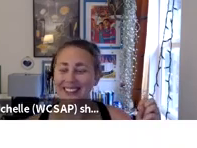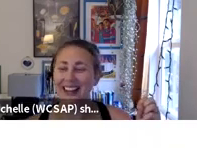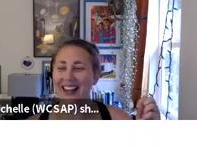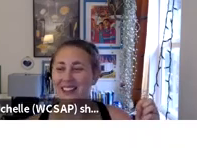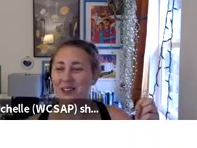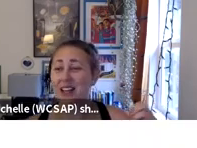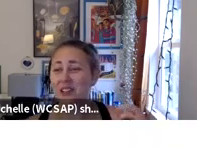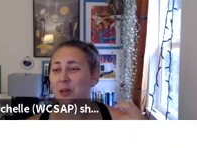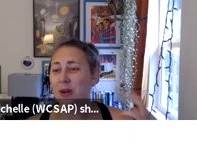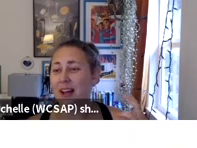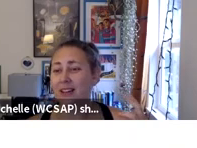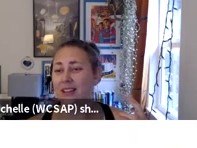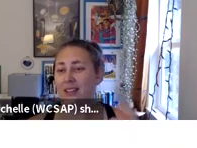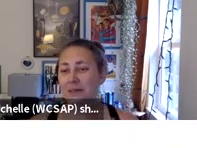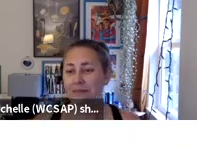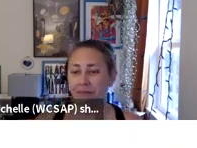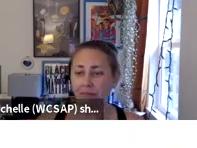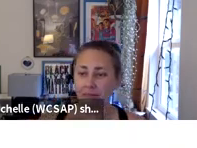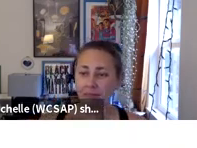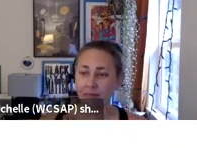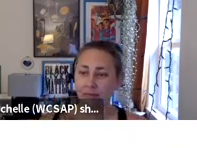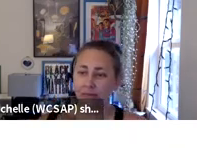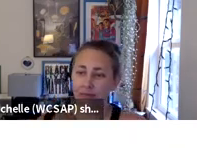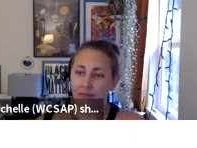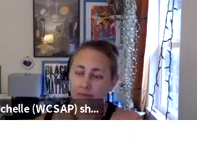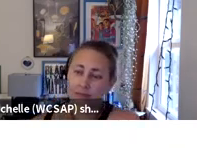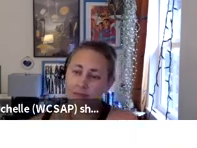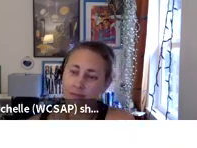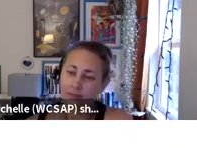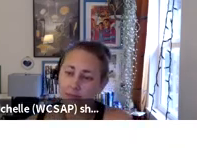right? And so that's just the way that looks.